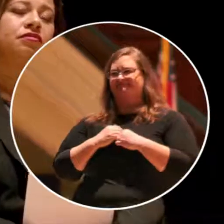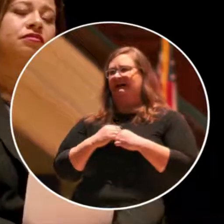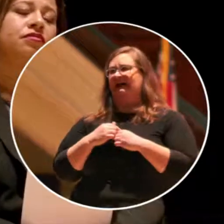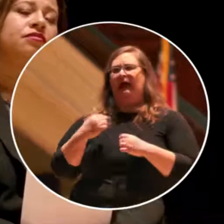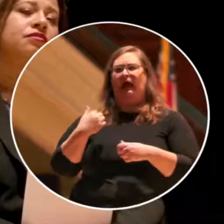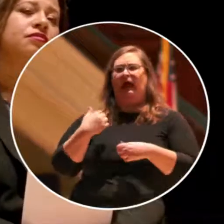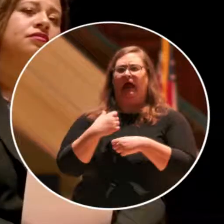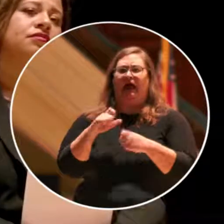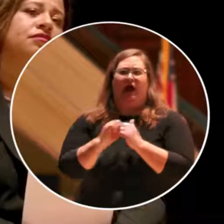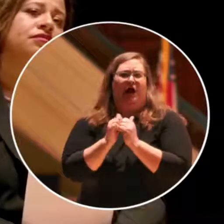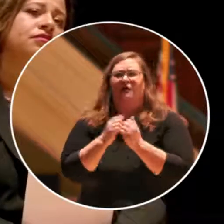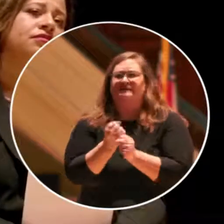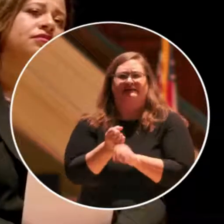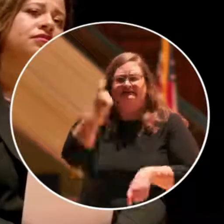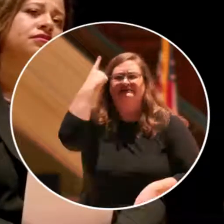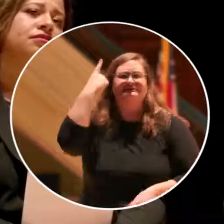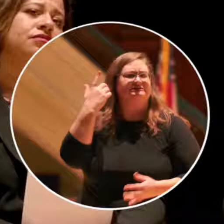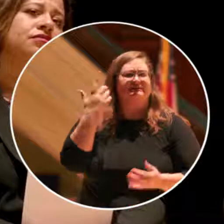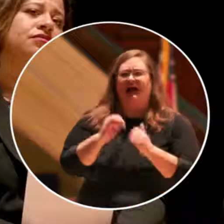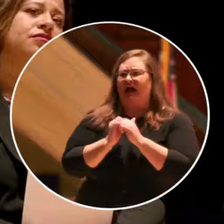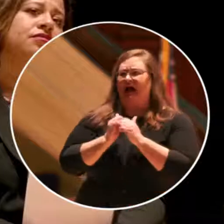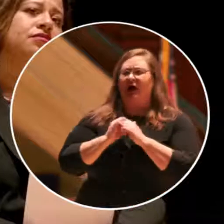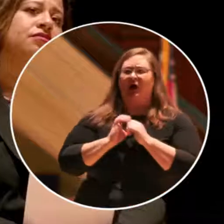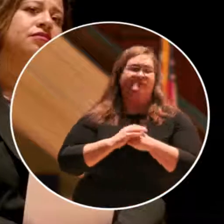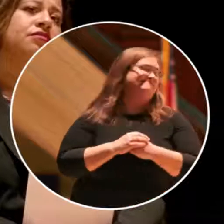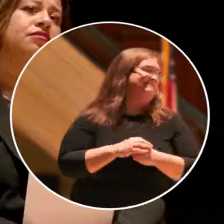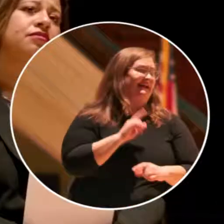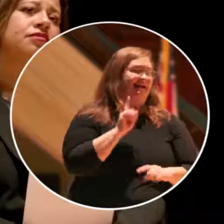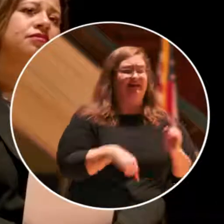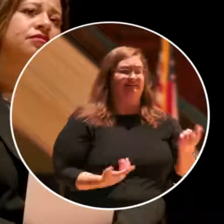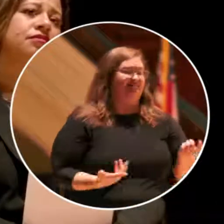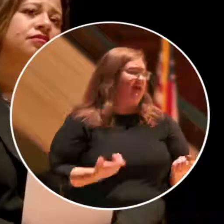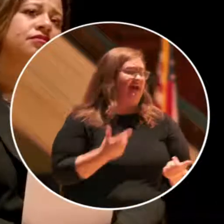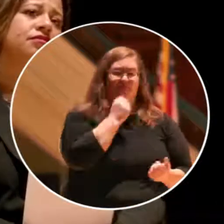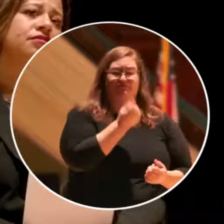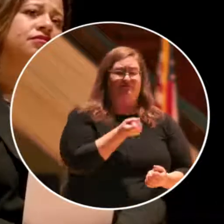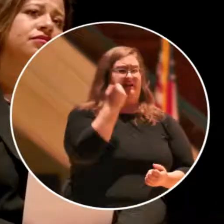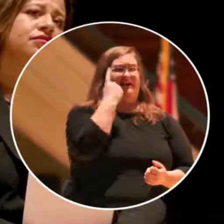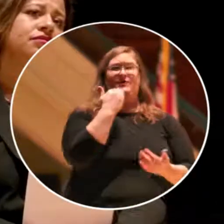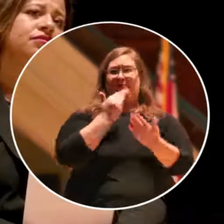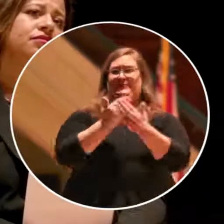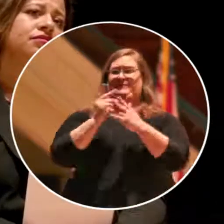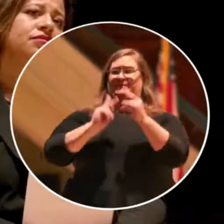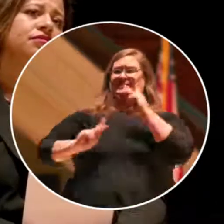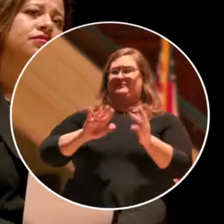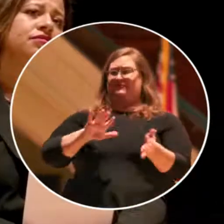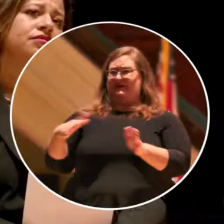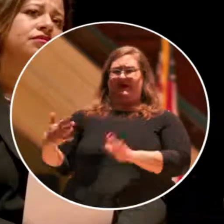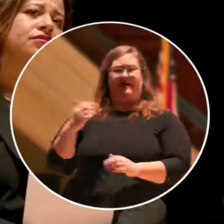can't. I don't understand why good people have to die."